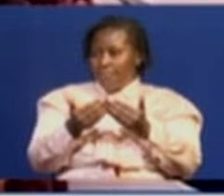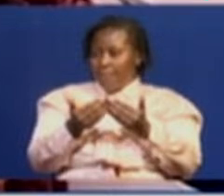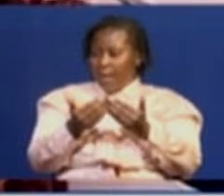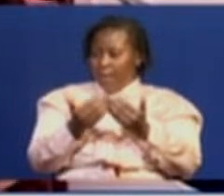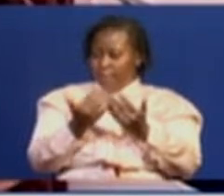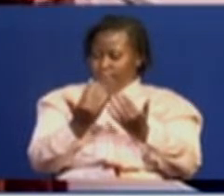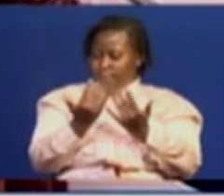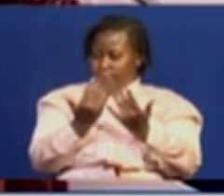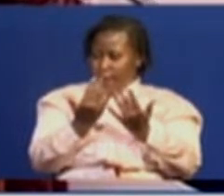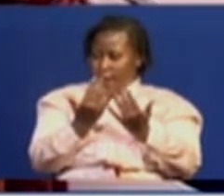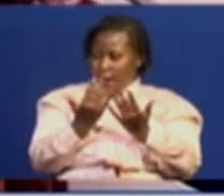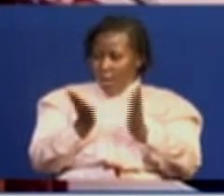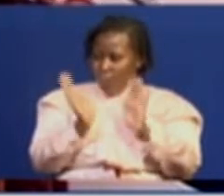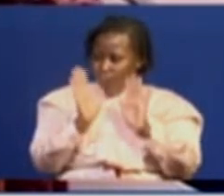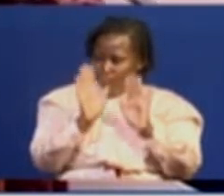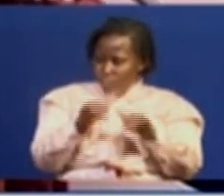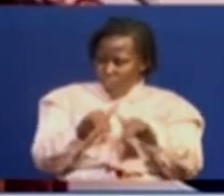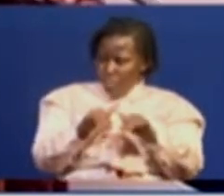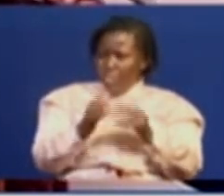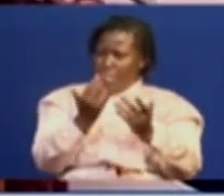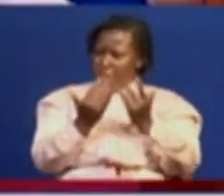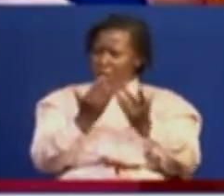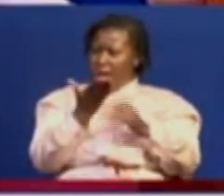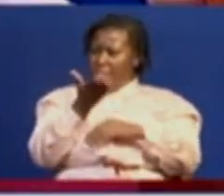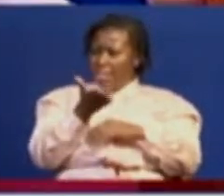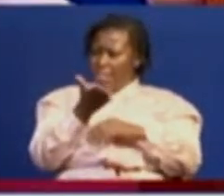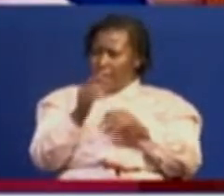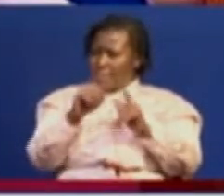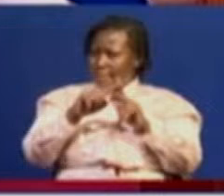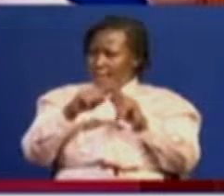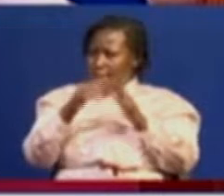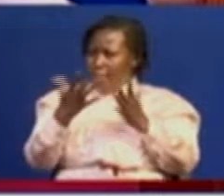putting out the fire. Said that then the fire was lit?